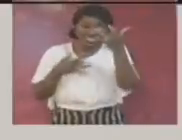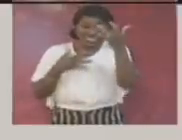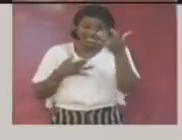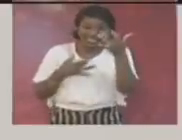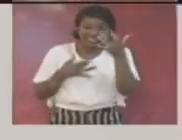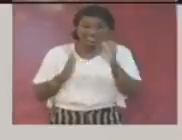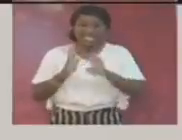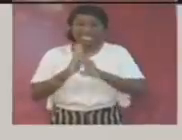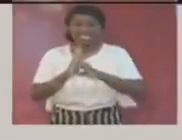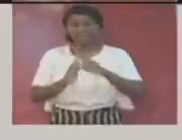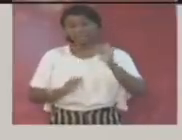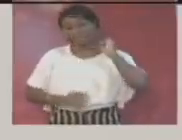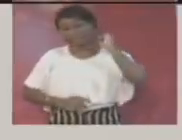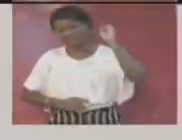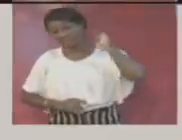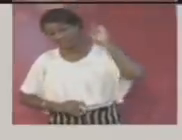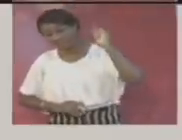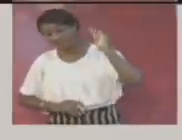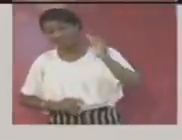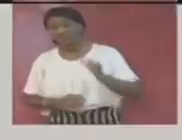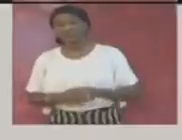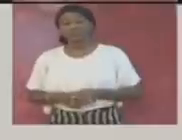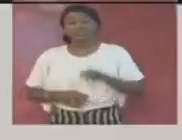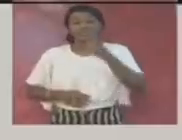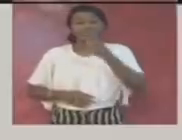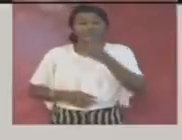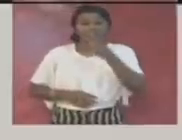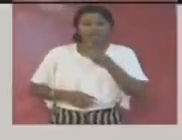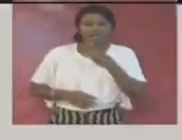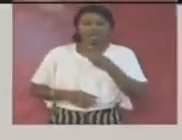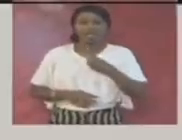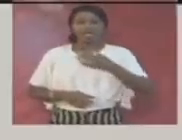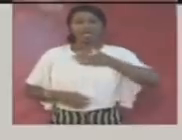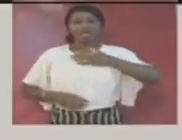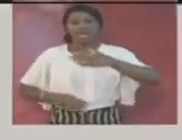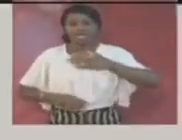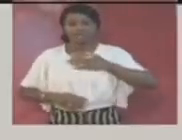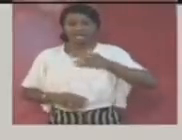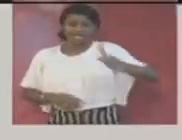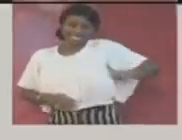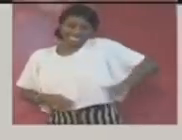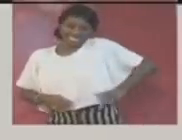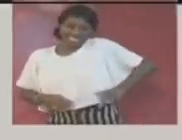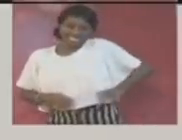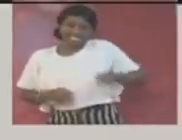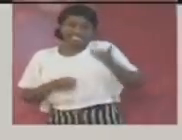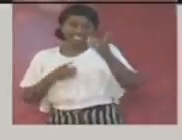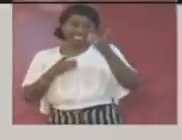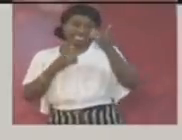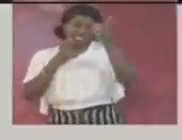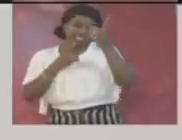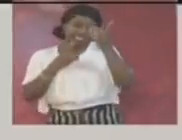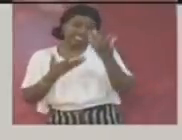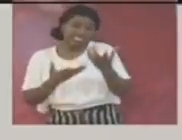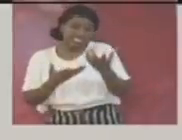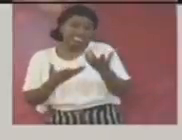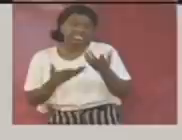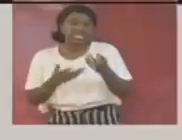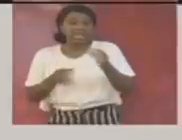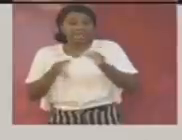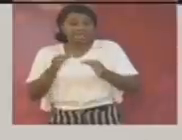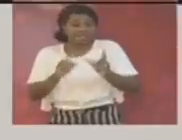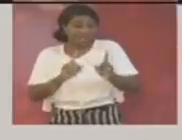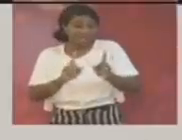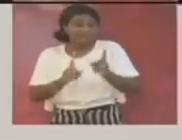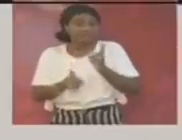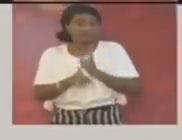example, hypertension, diabetes, asthma, pulmonary disease, liver or kidney disease, as well as chronic infections that are stable and well